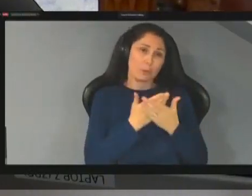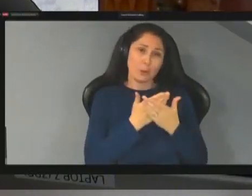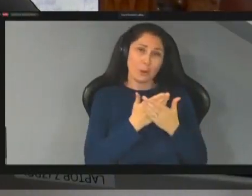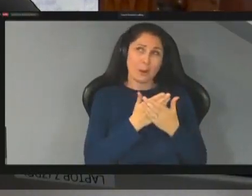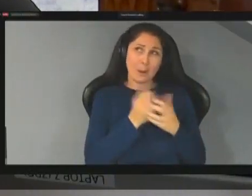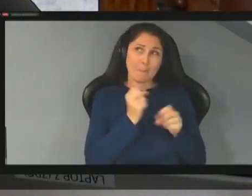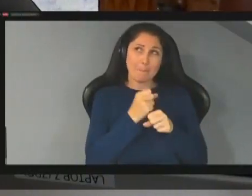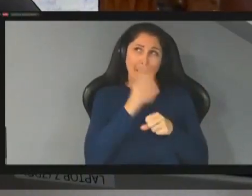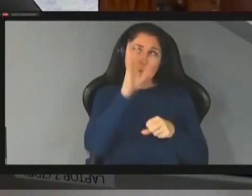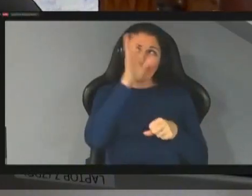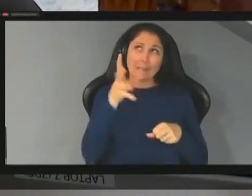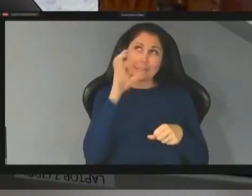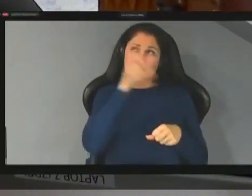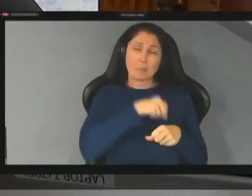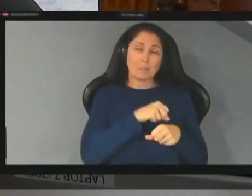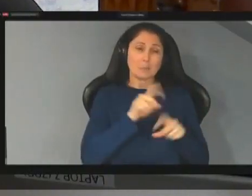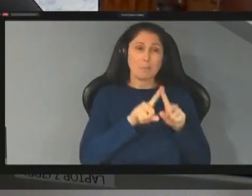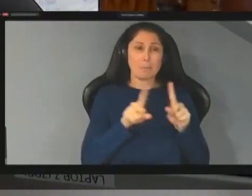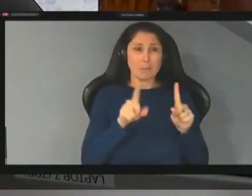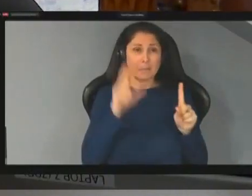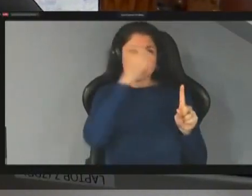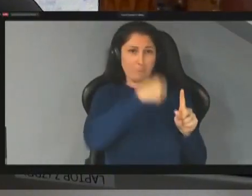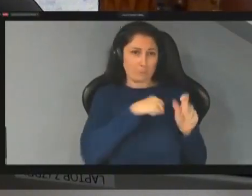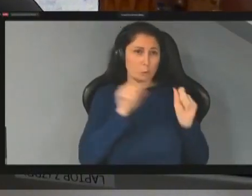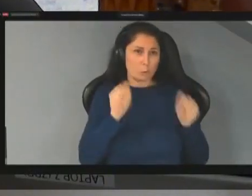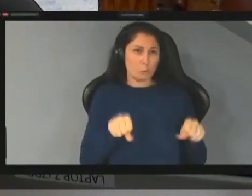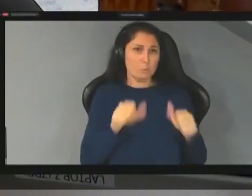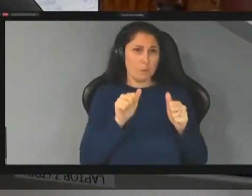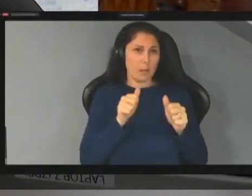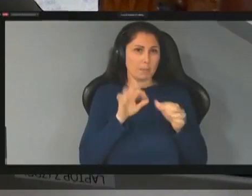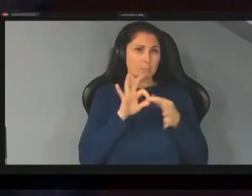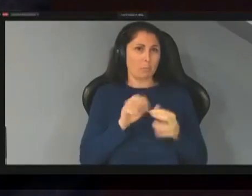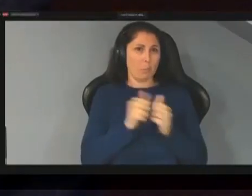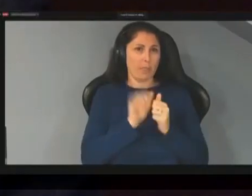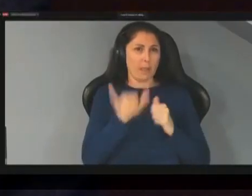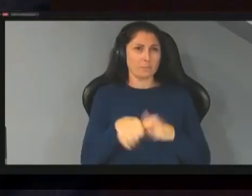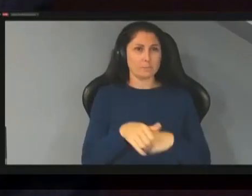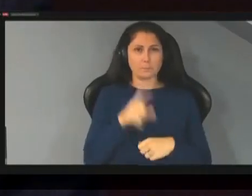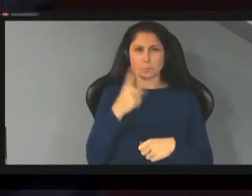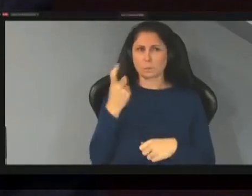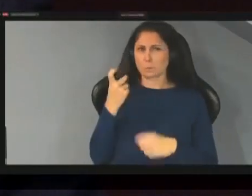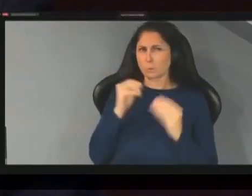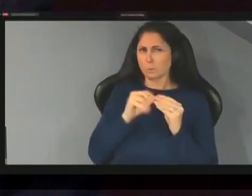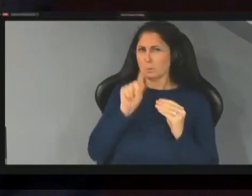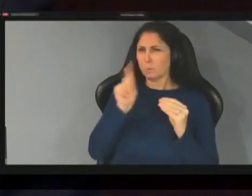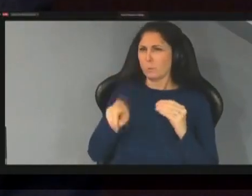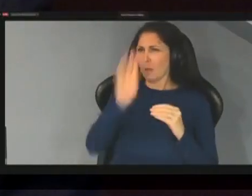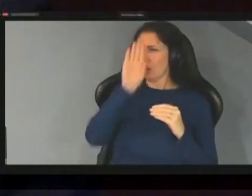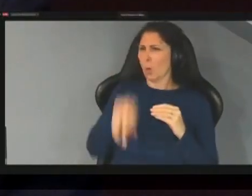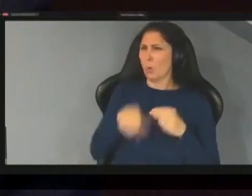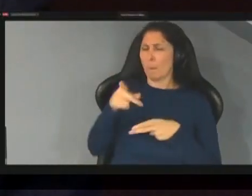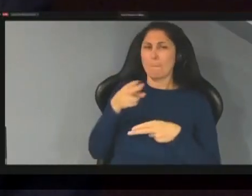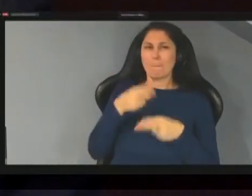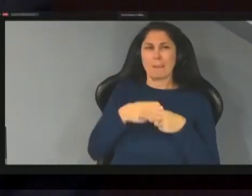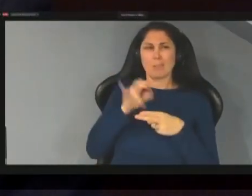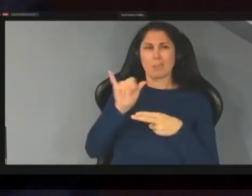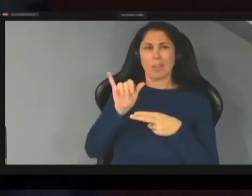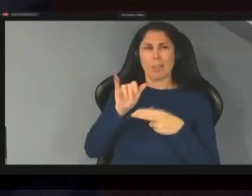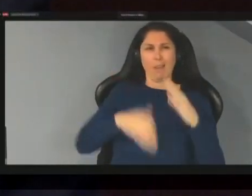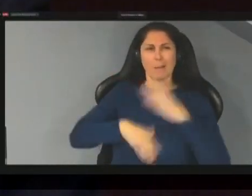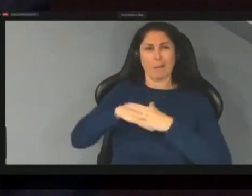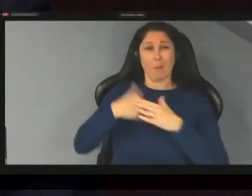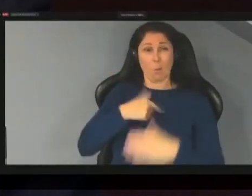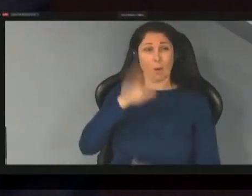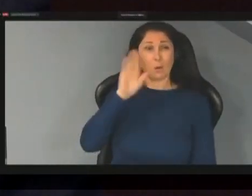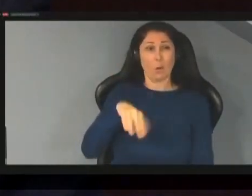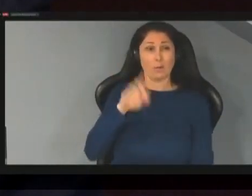but an assumption could be made around that. One last question, because you mentioned the capacity, and we do know DCP